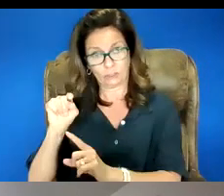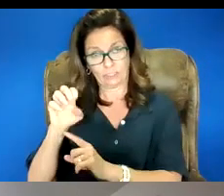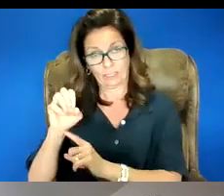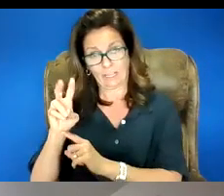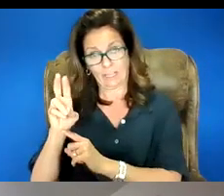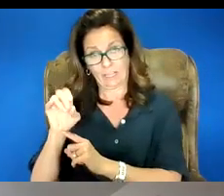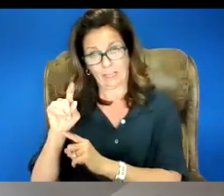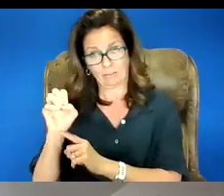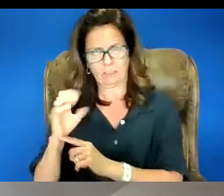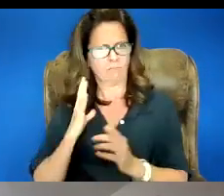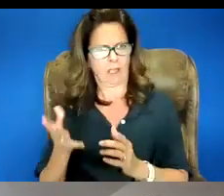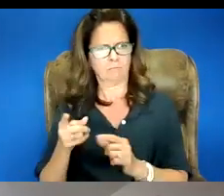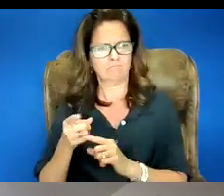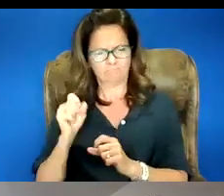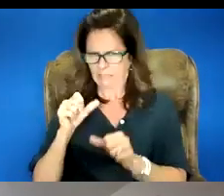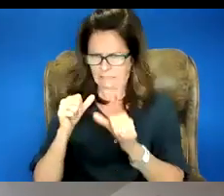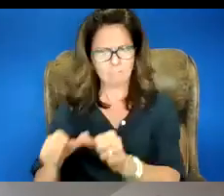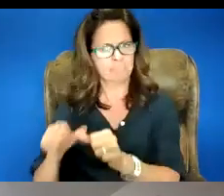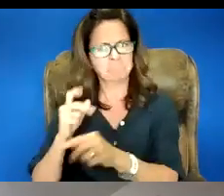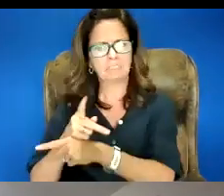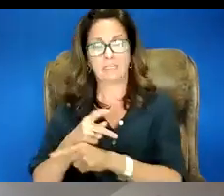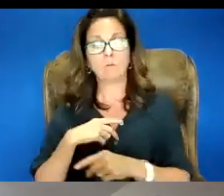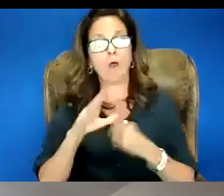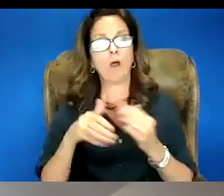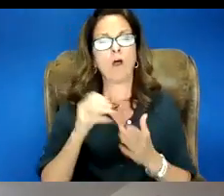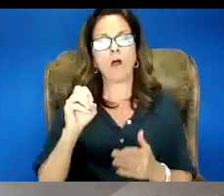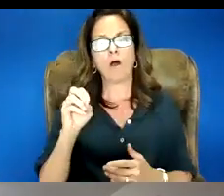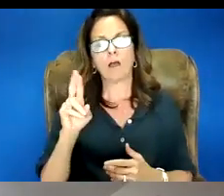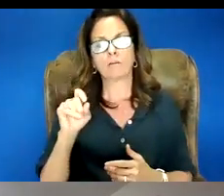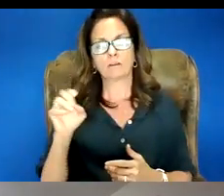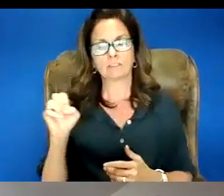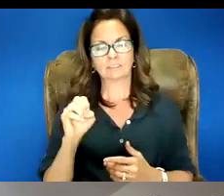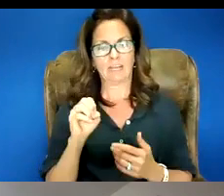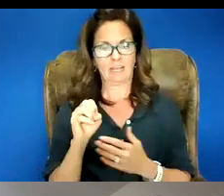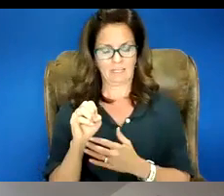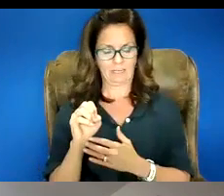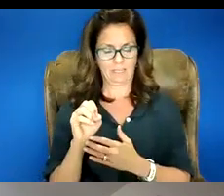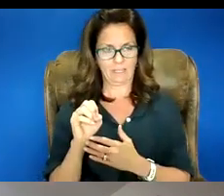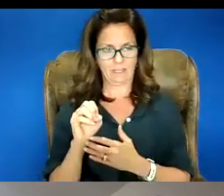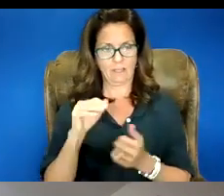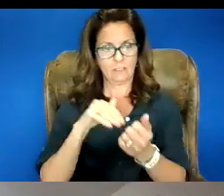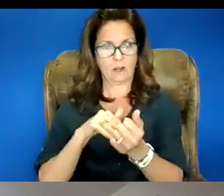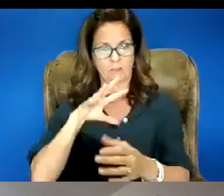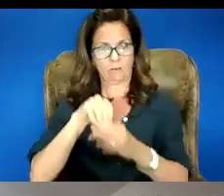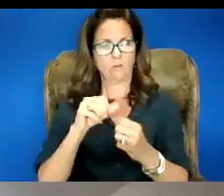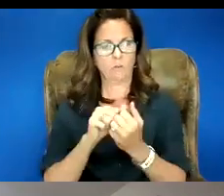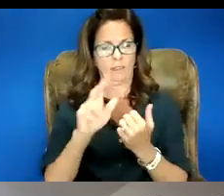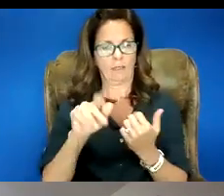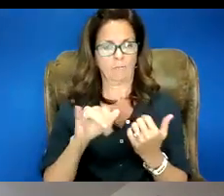physicians are now participating in this program. So that's important that you continue that relationship.